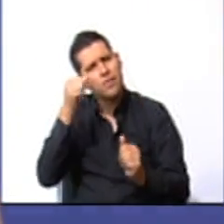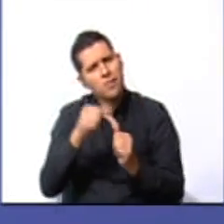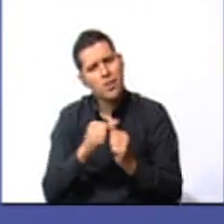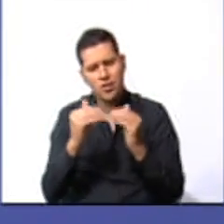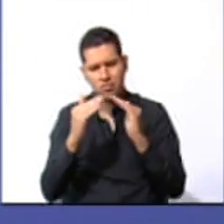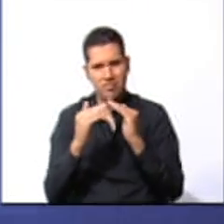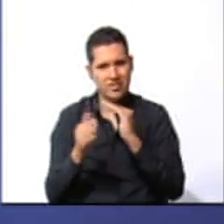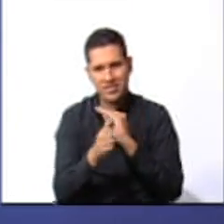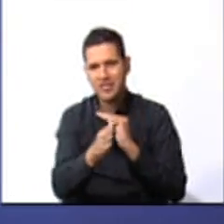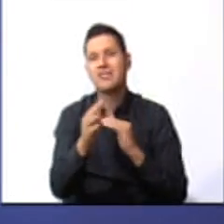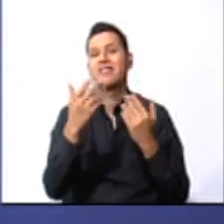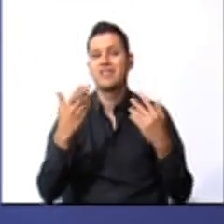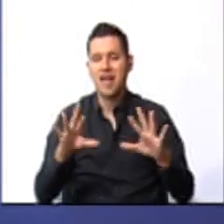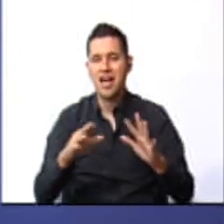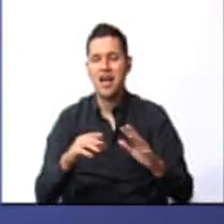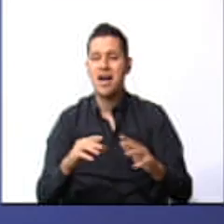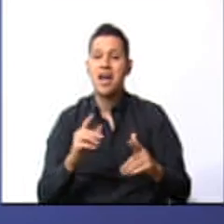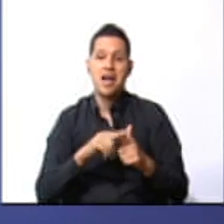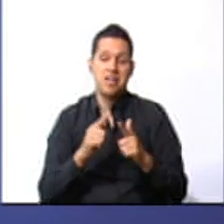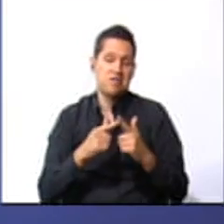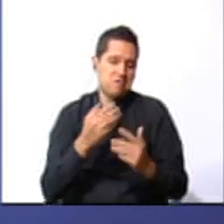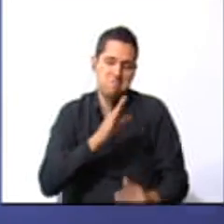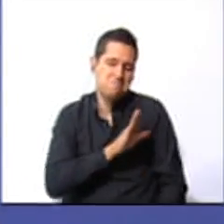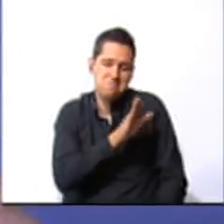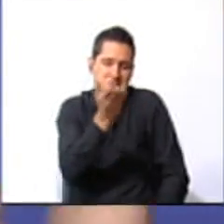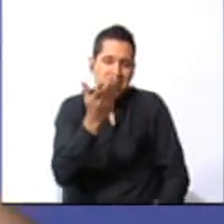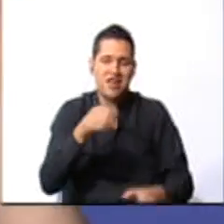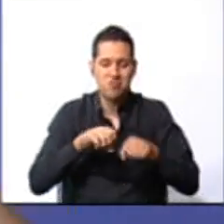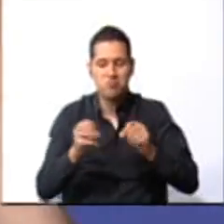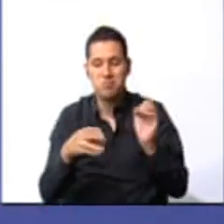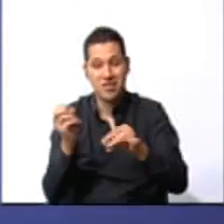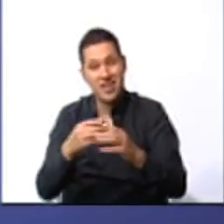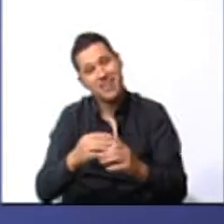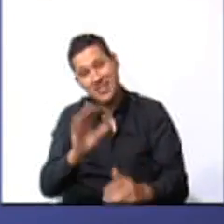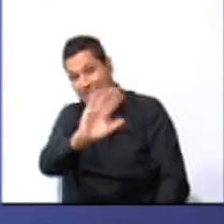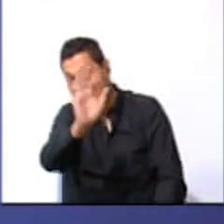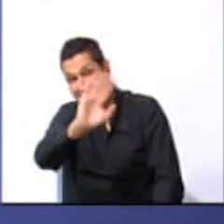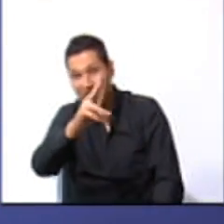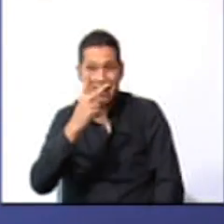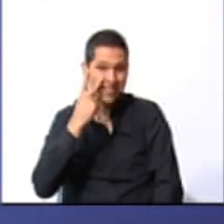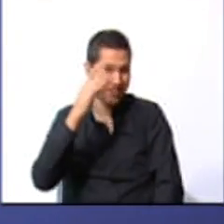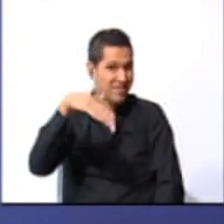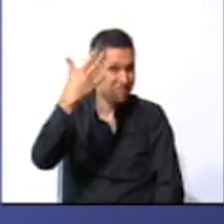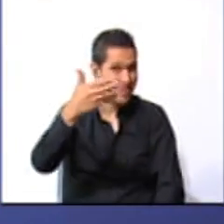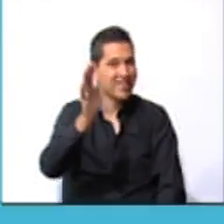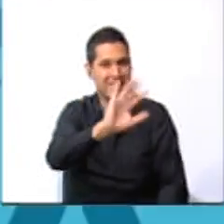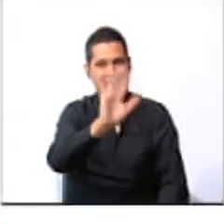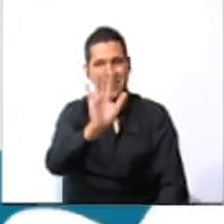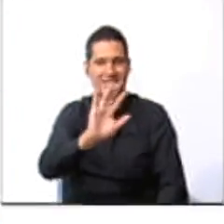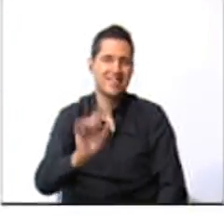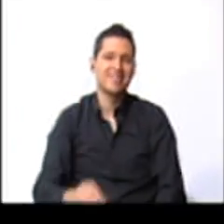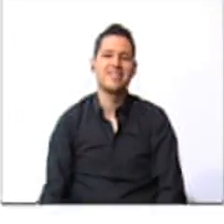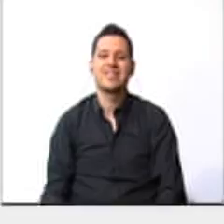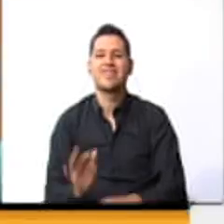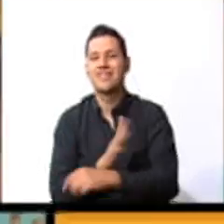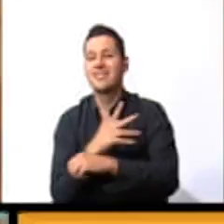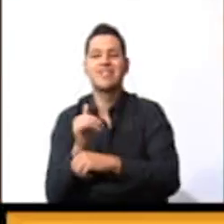address, so I am going to the supermarket. Bye! See you later!